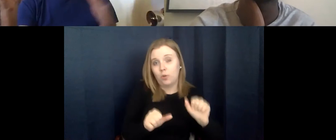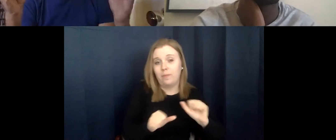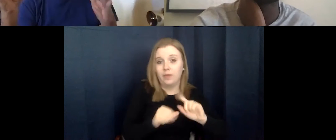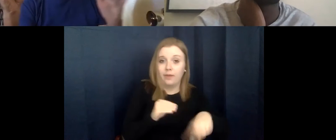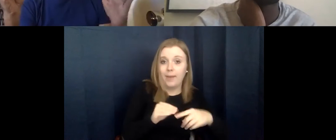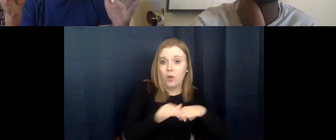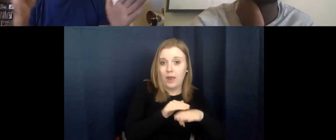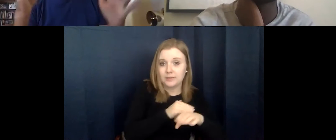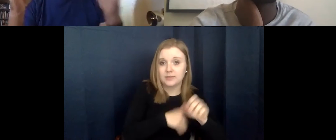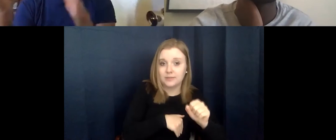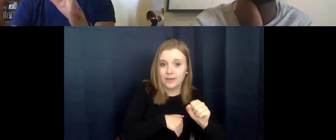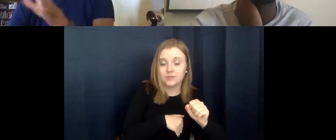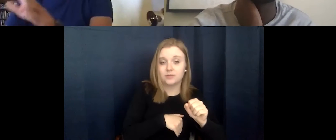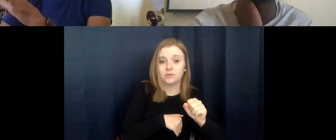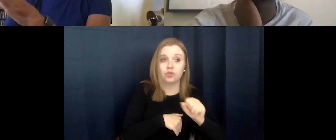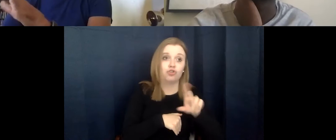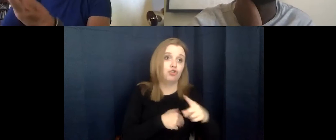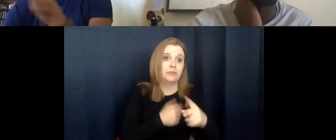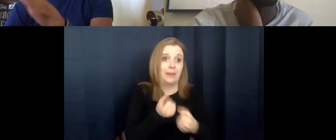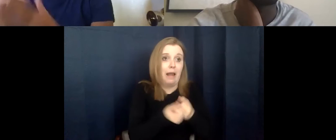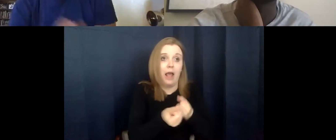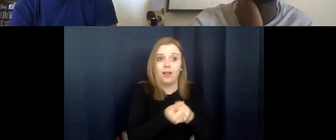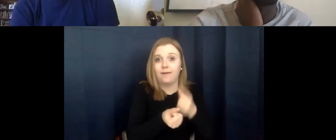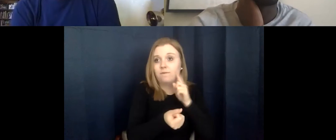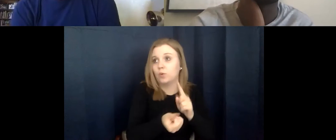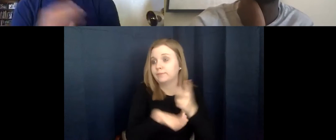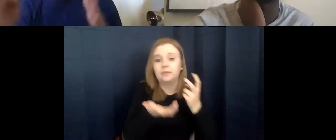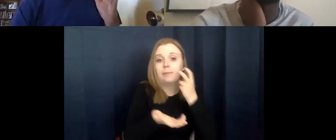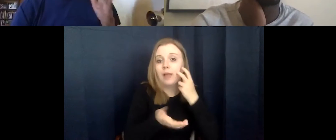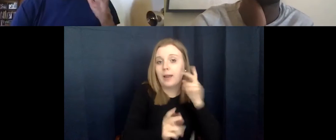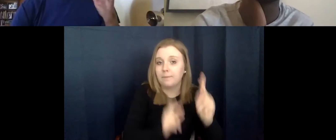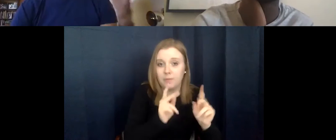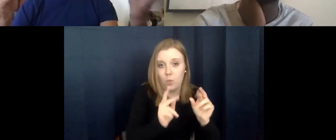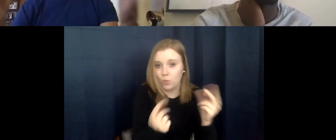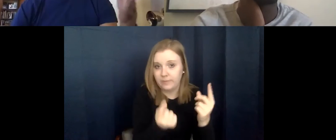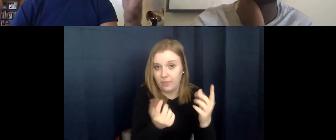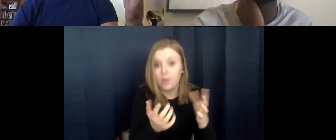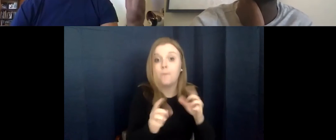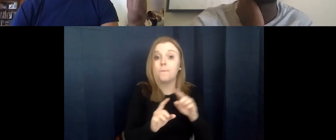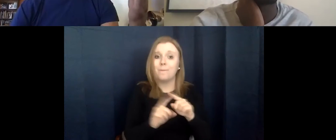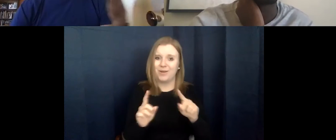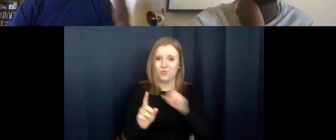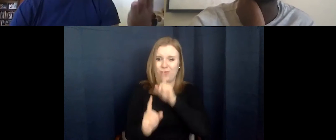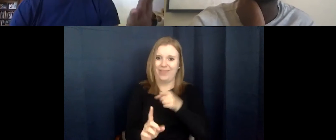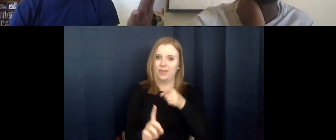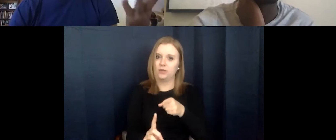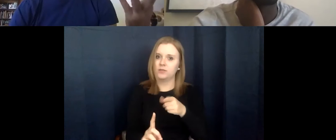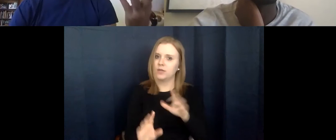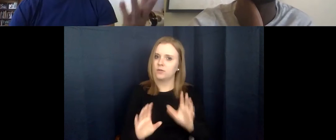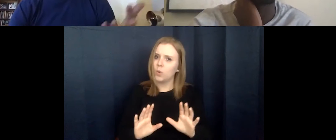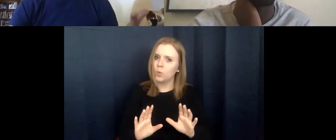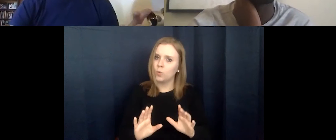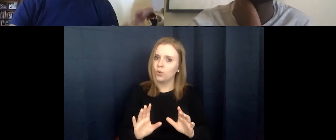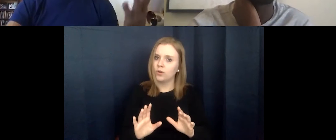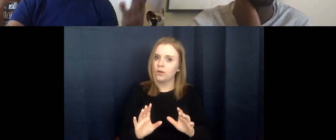about, I don't know, Jess being an ally of blind people or something, but actually in the end it's like, no, this is me